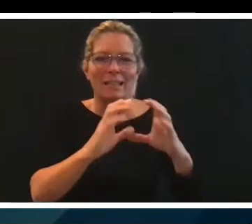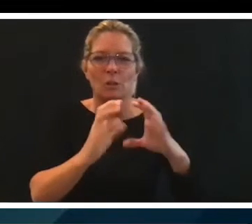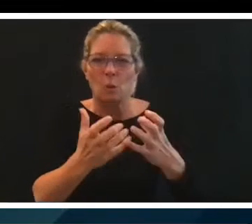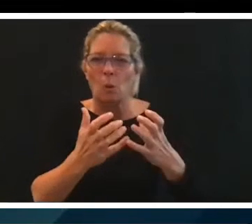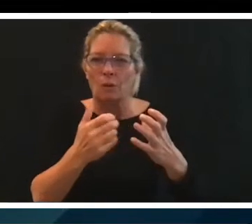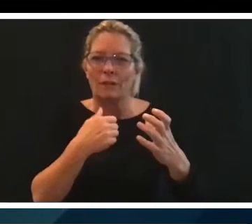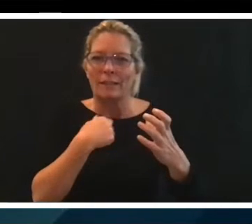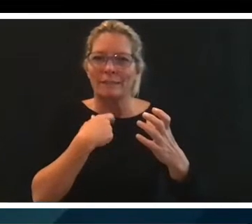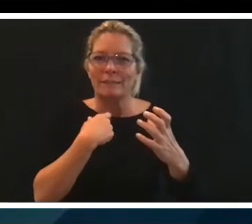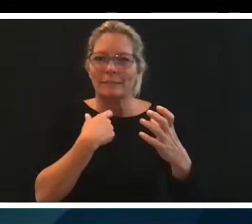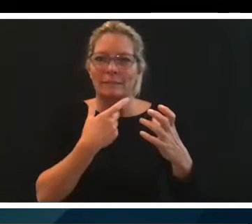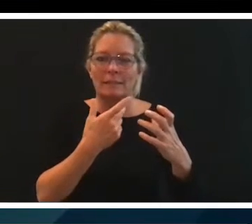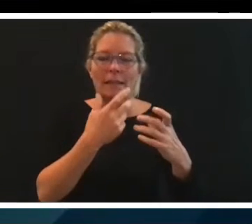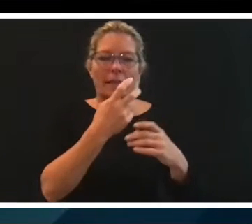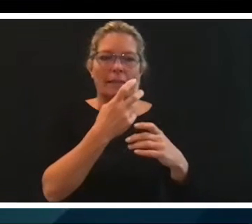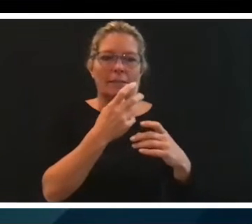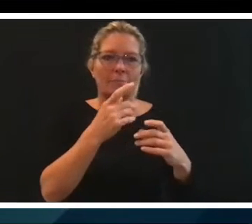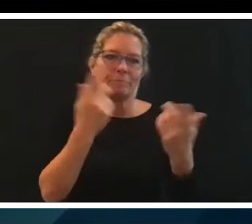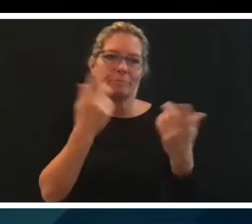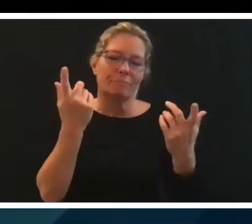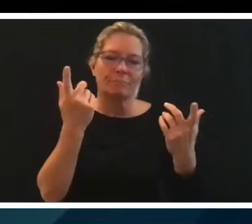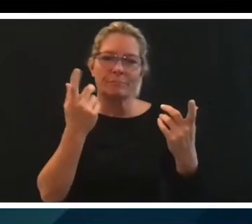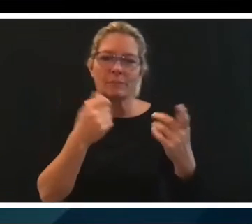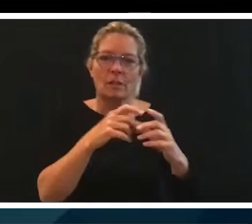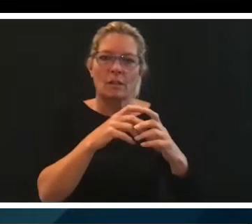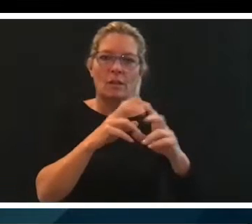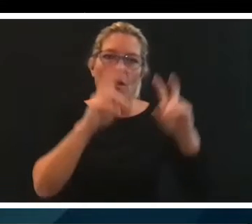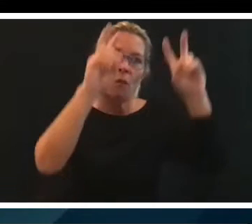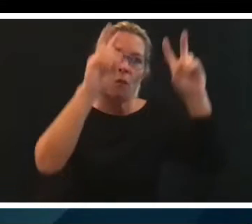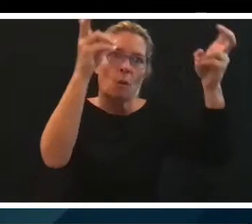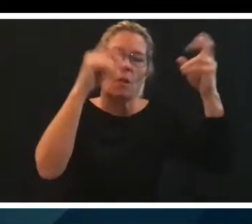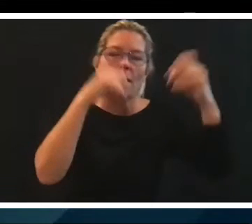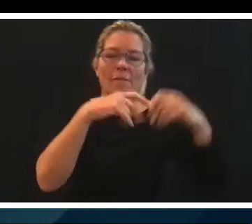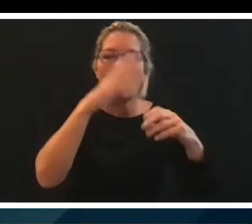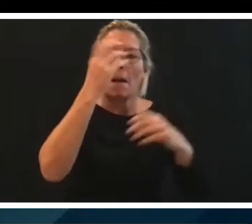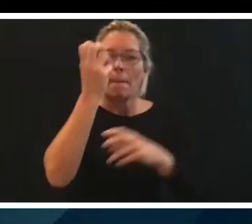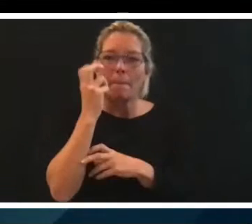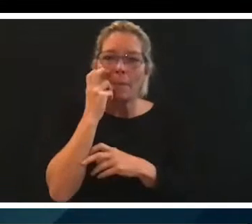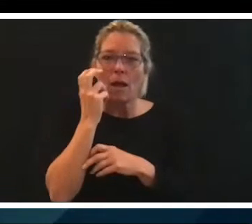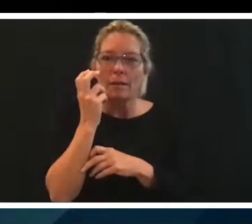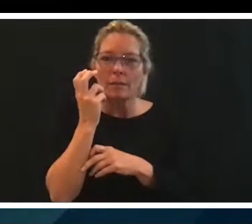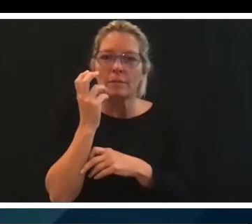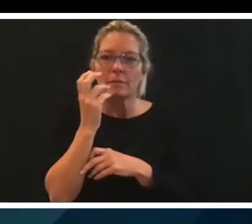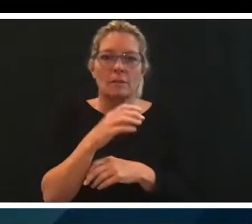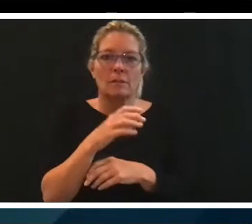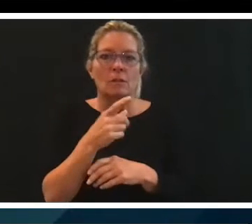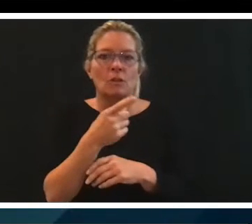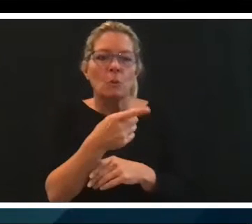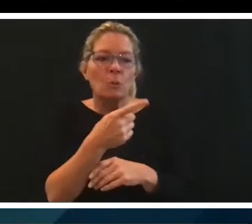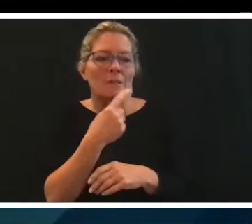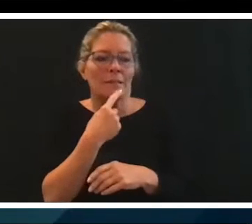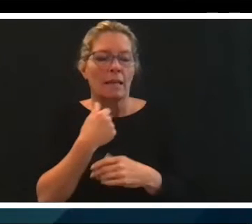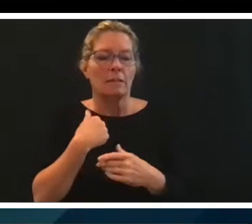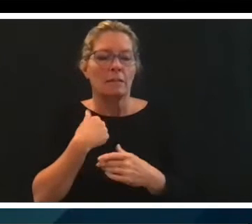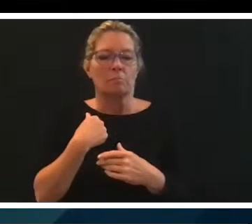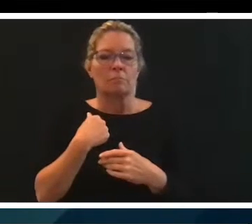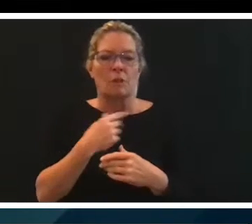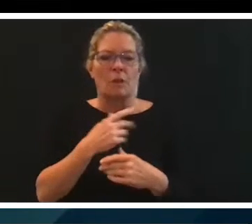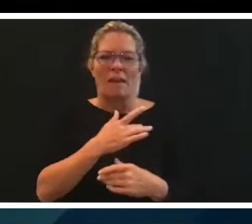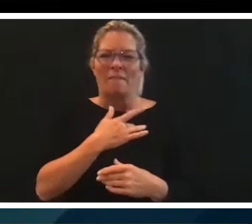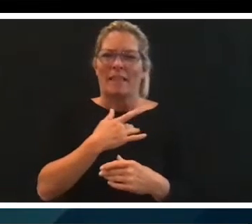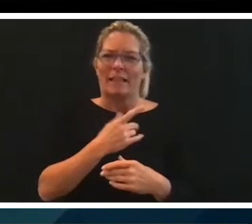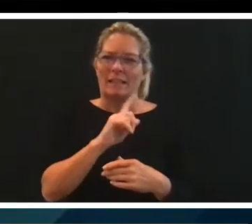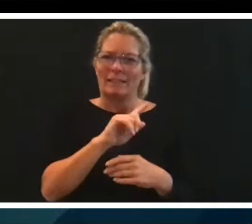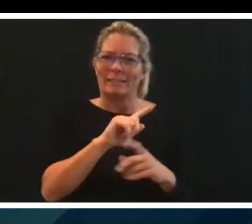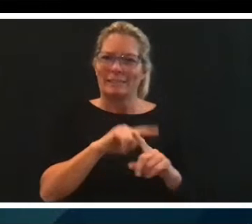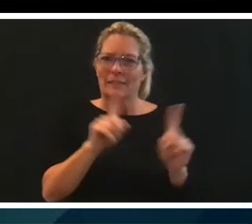of blindness. But you were just saying that there aren't a lot of people who are born completely blind, and that kind of makes you feels like you're in a different category than